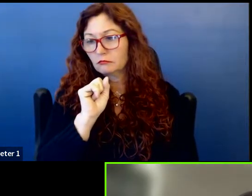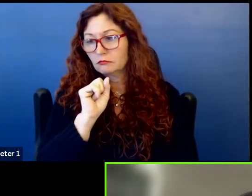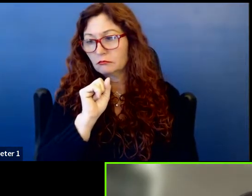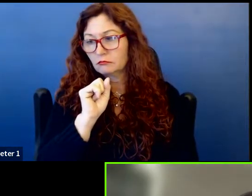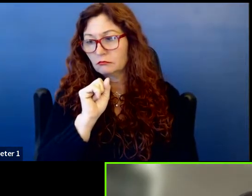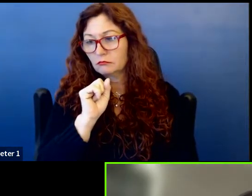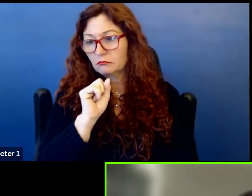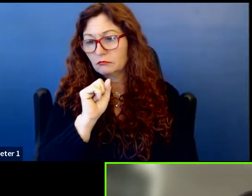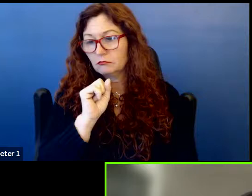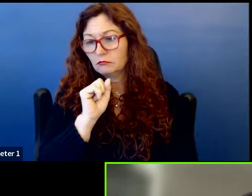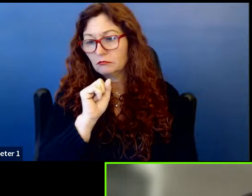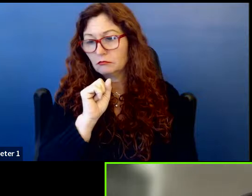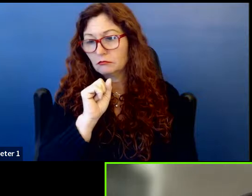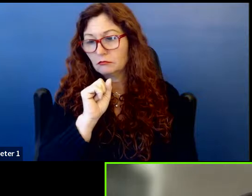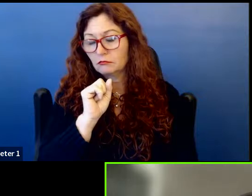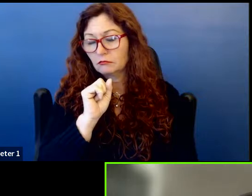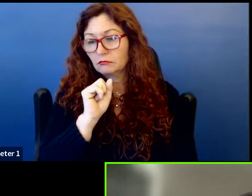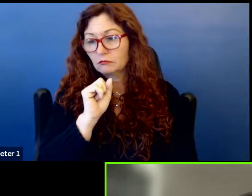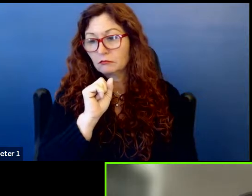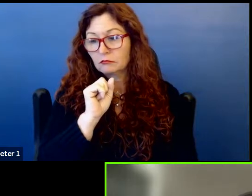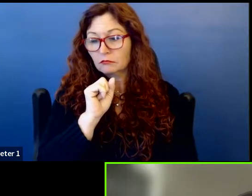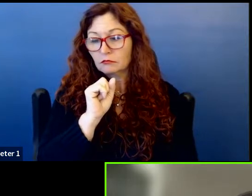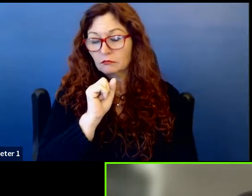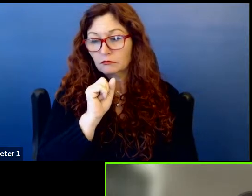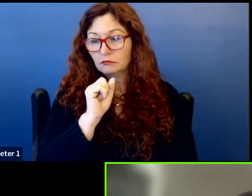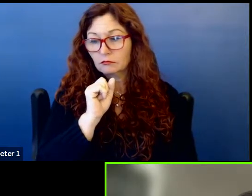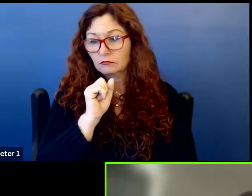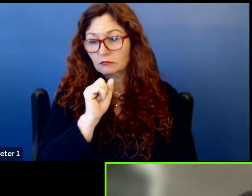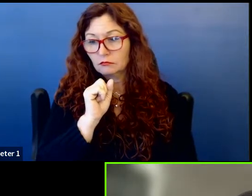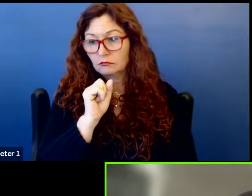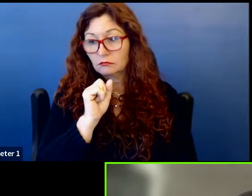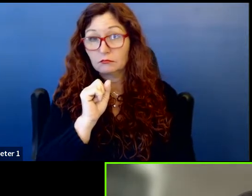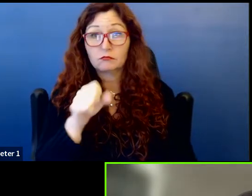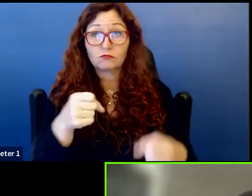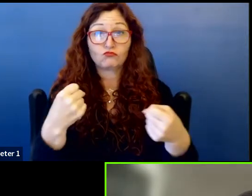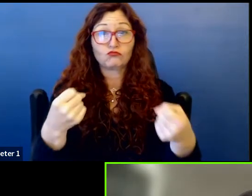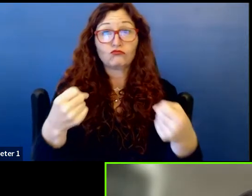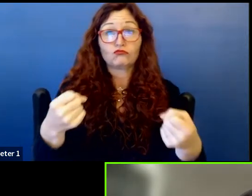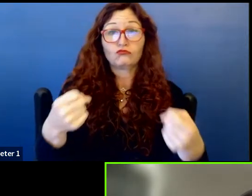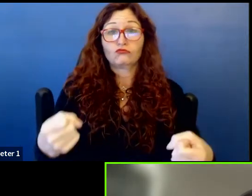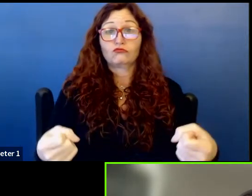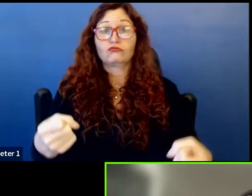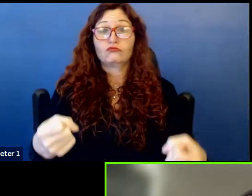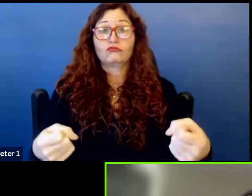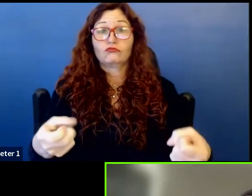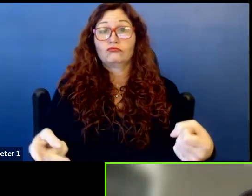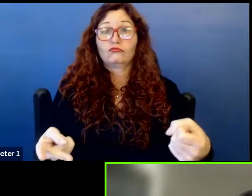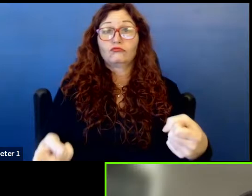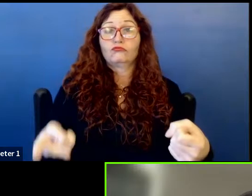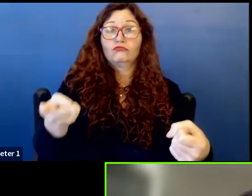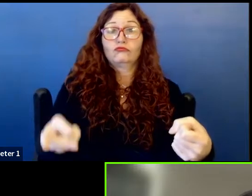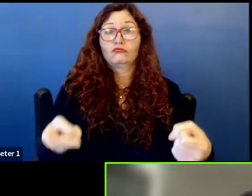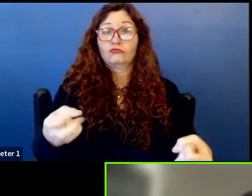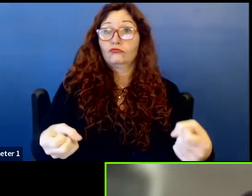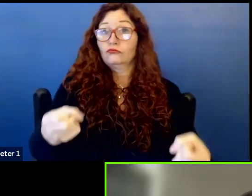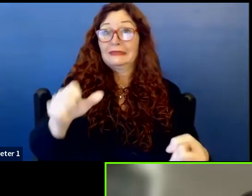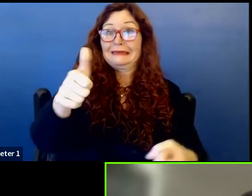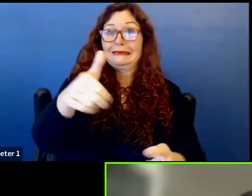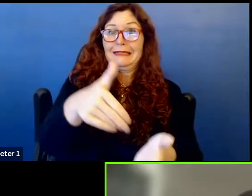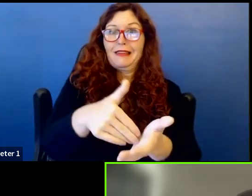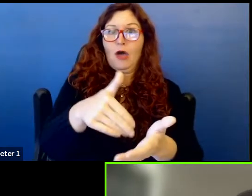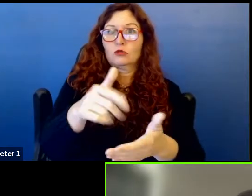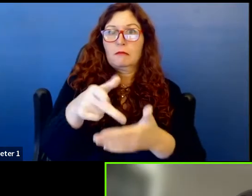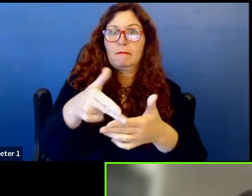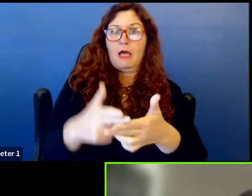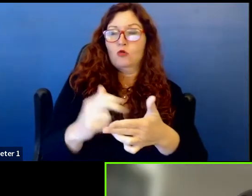between and i'm being harassed and being talked about over the radio in front of everybody that can hear